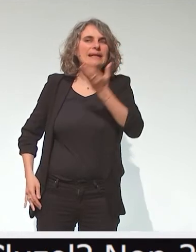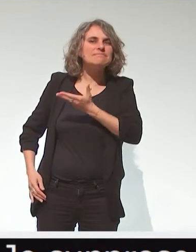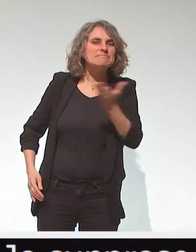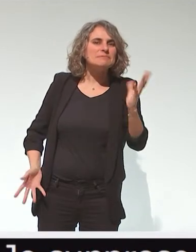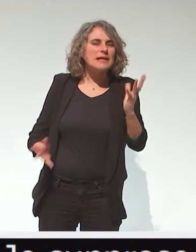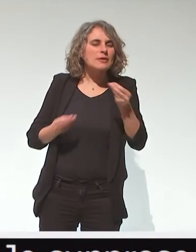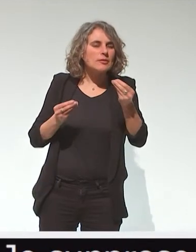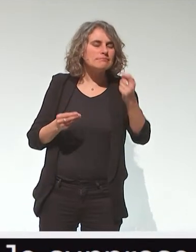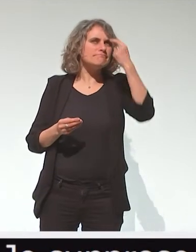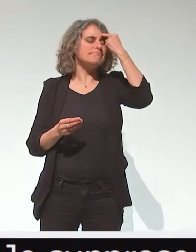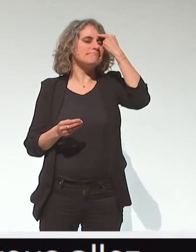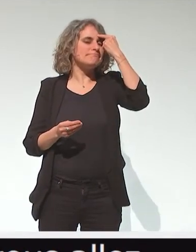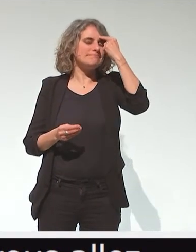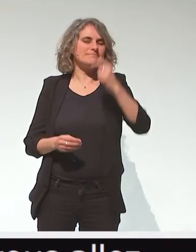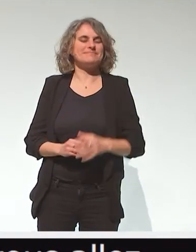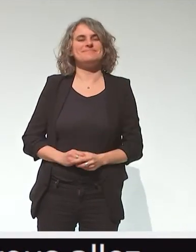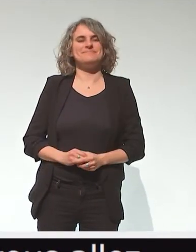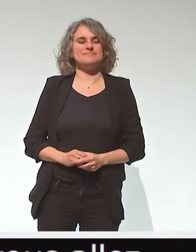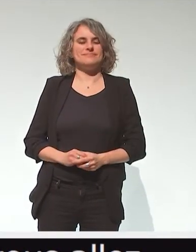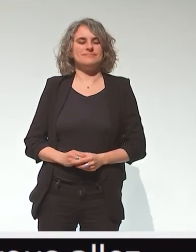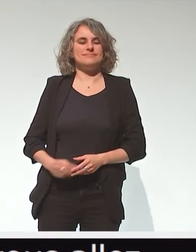with you and you can react to them.